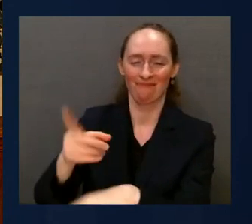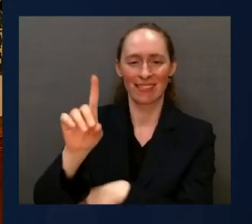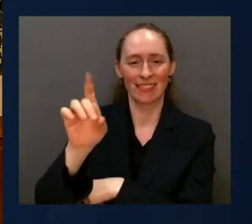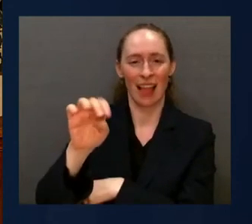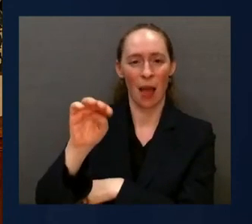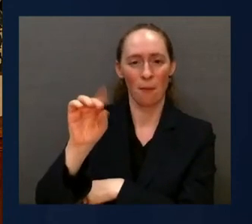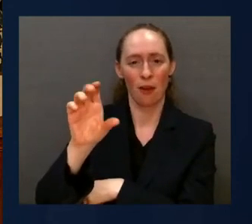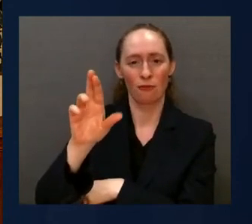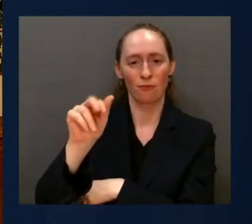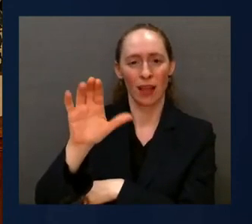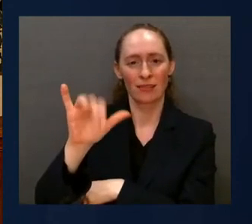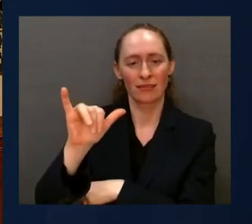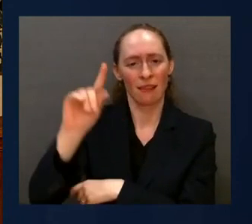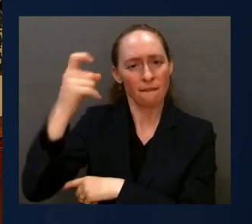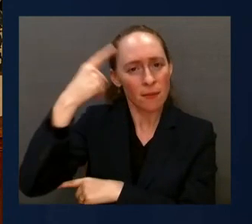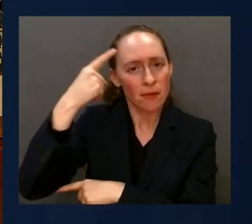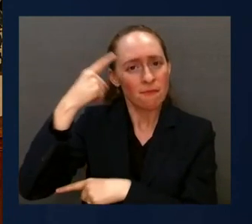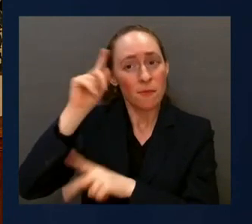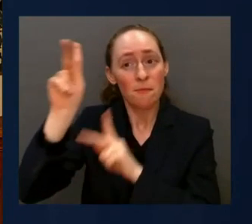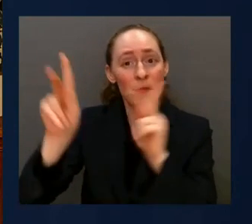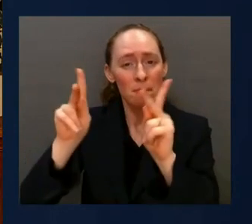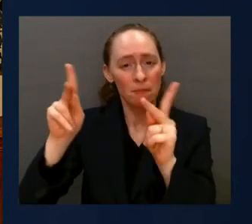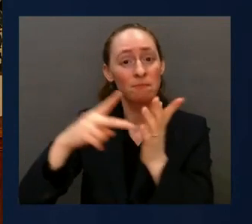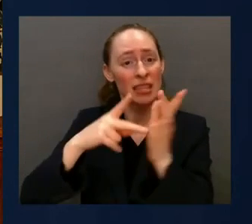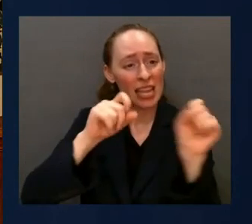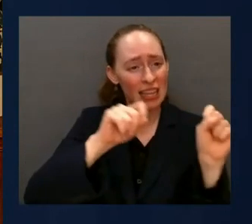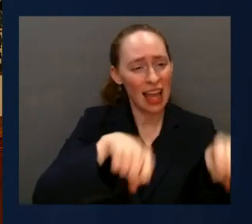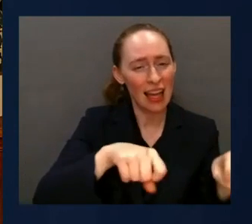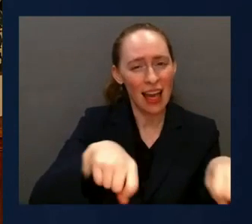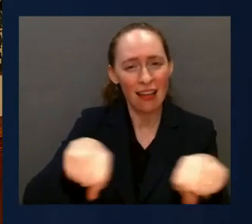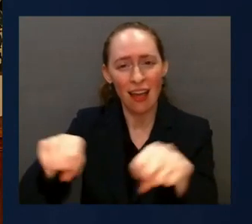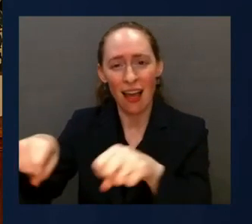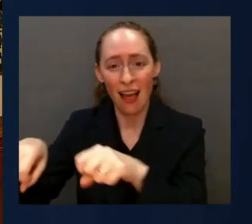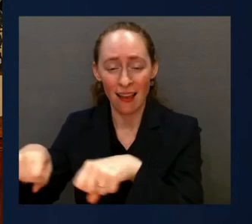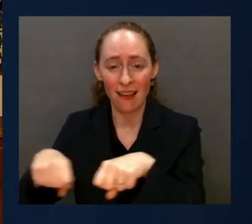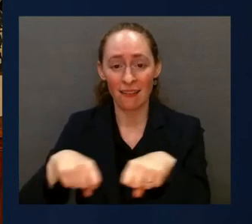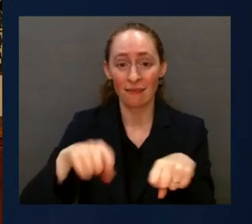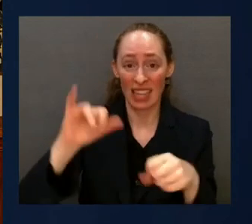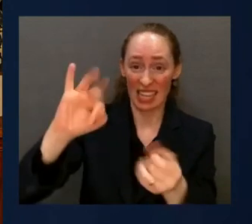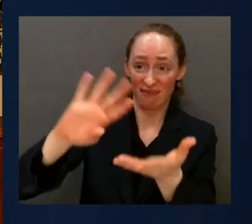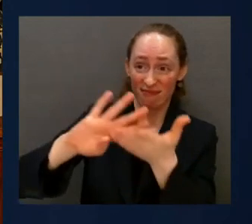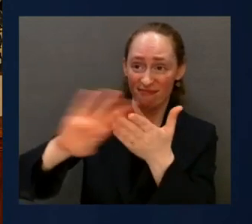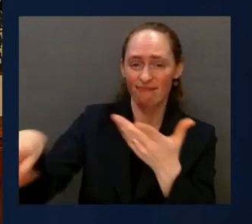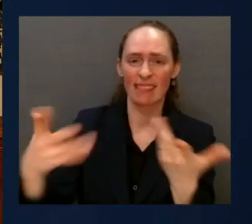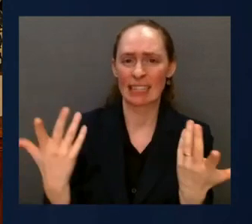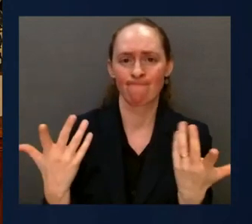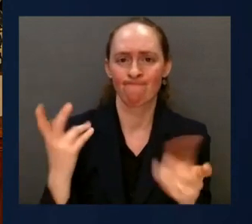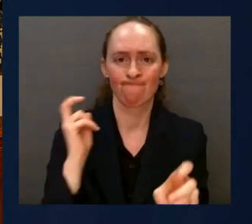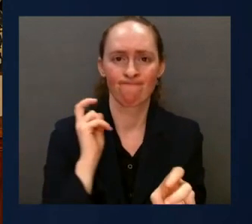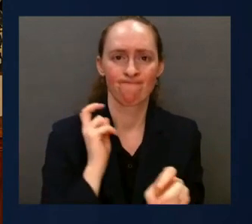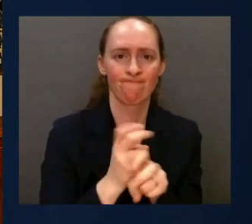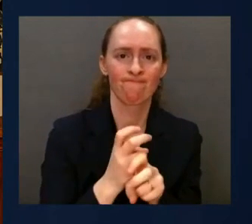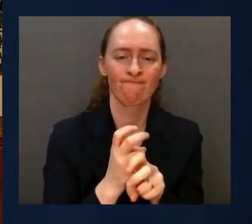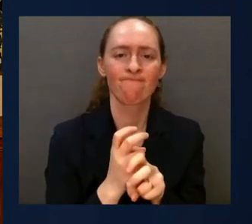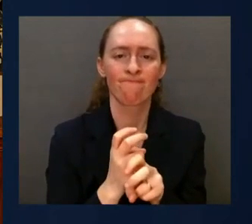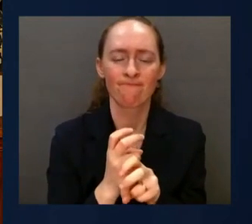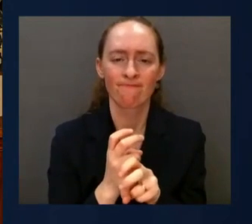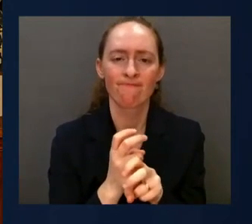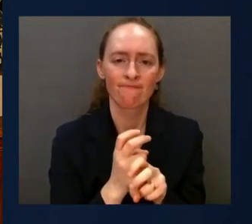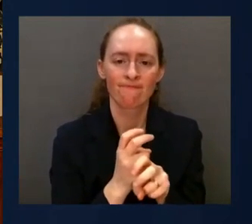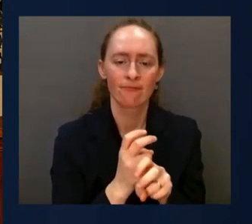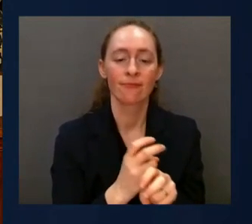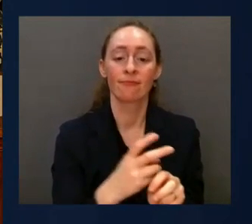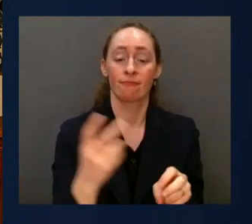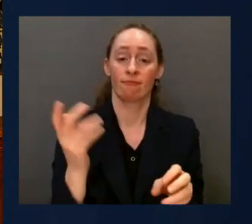it, nothing is. For the last few years, our democracy has been threatened and attacked, put at risk, put to the